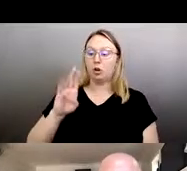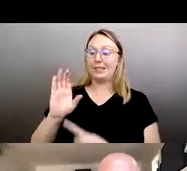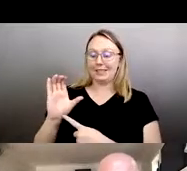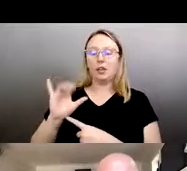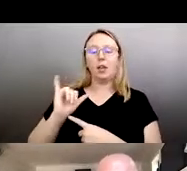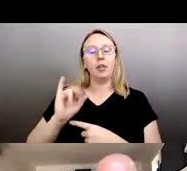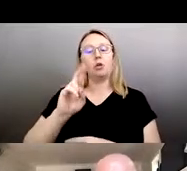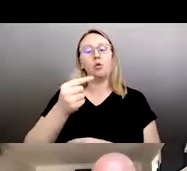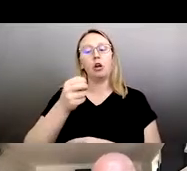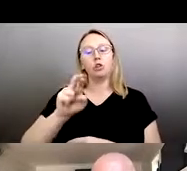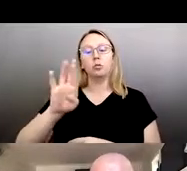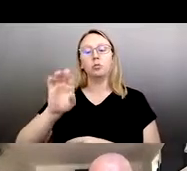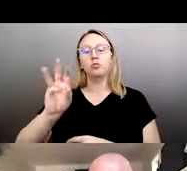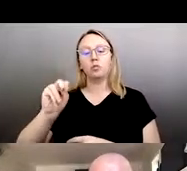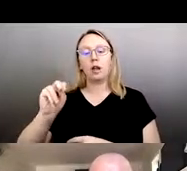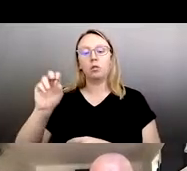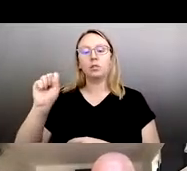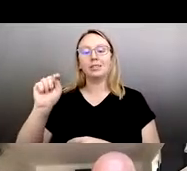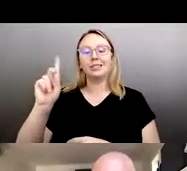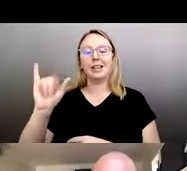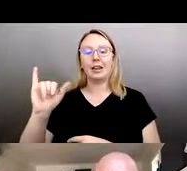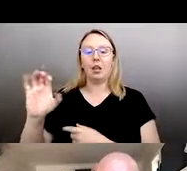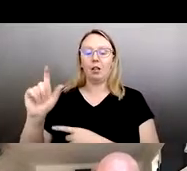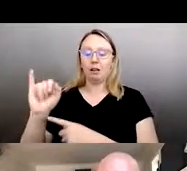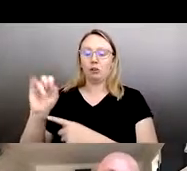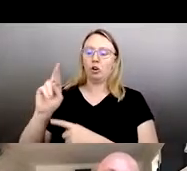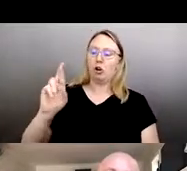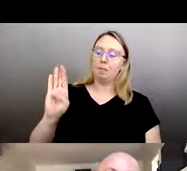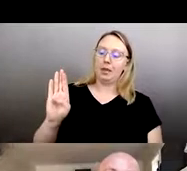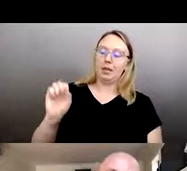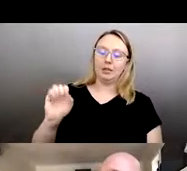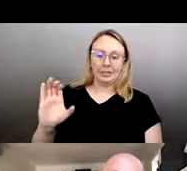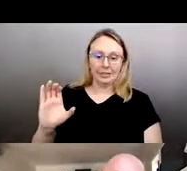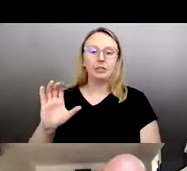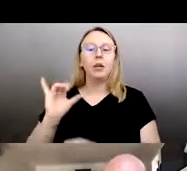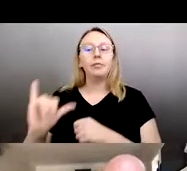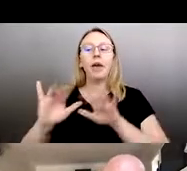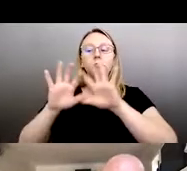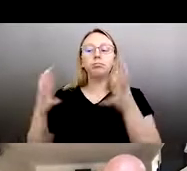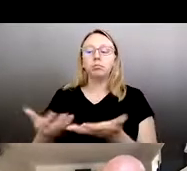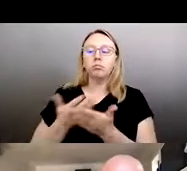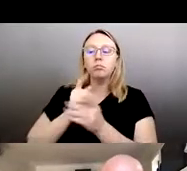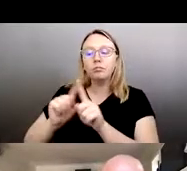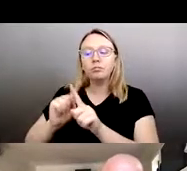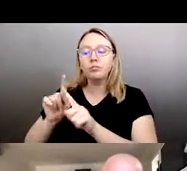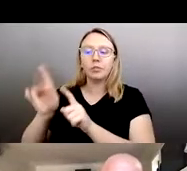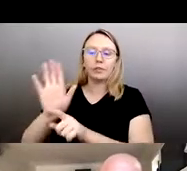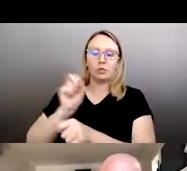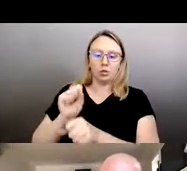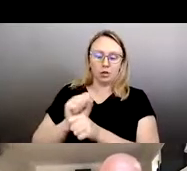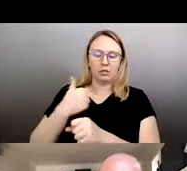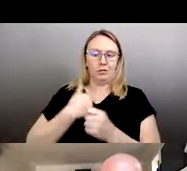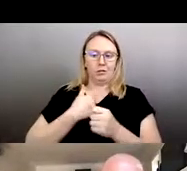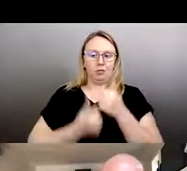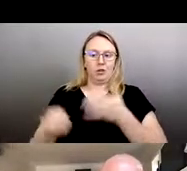Collection, holds many objects made by indigenous cultures from around the world that Roger Brown collected, and we are currently prioritizing the research into these items to